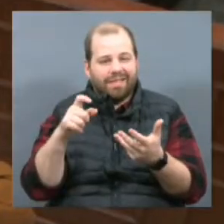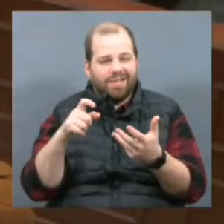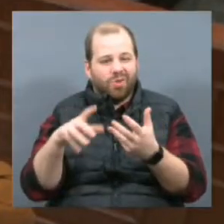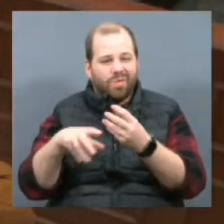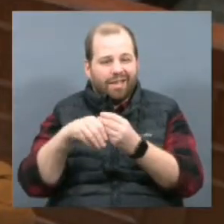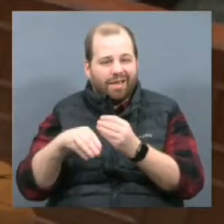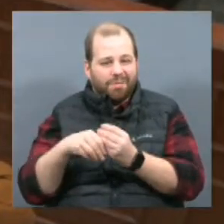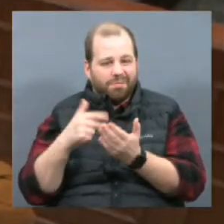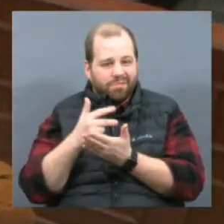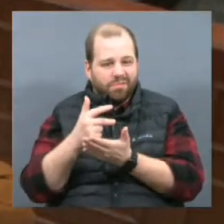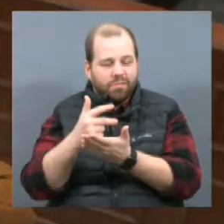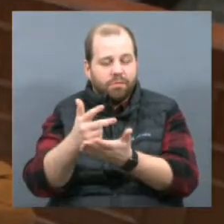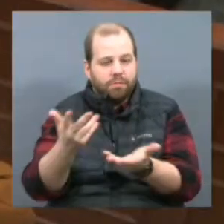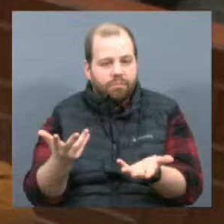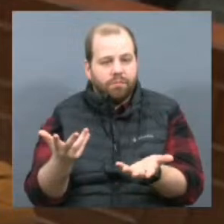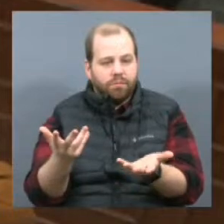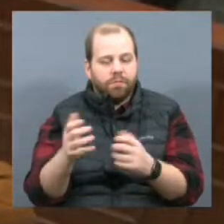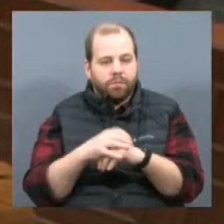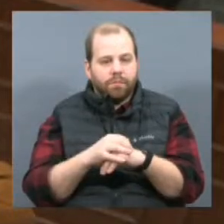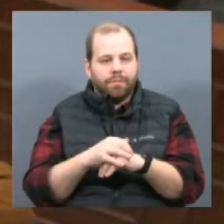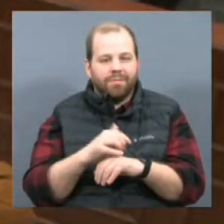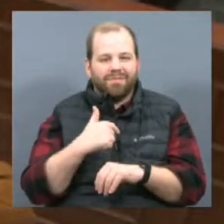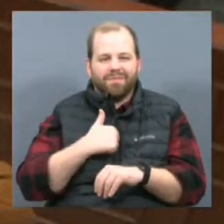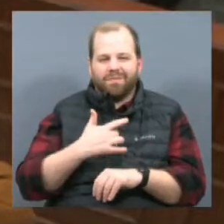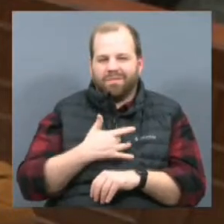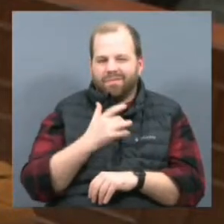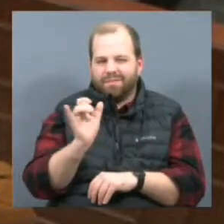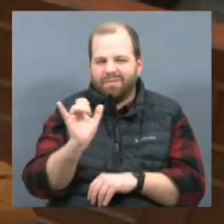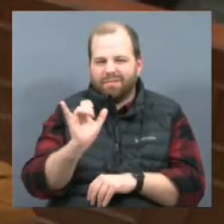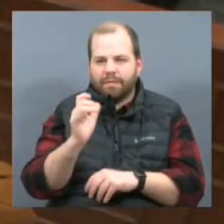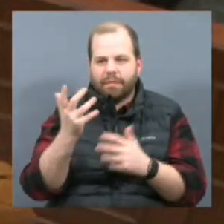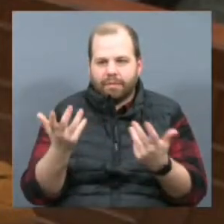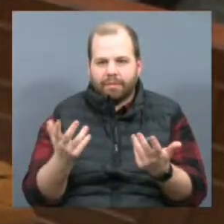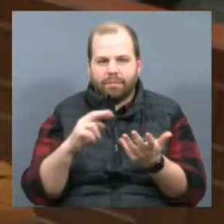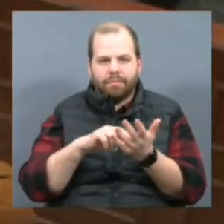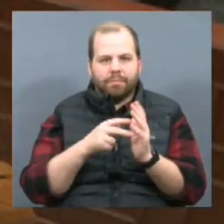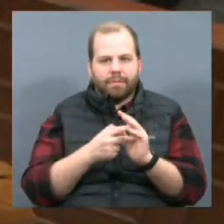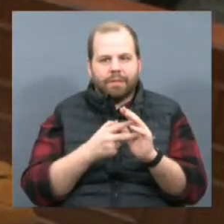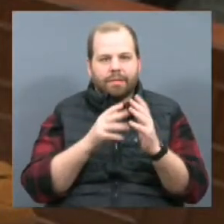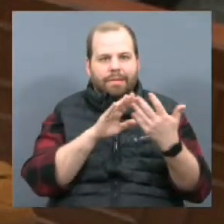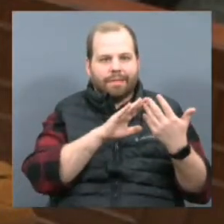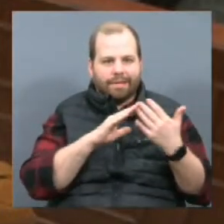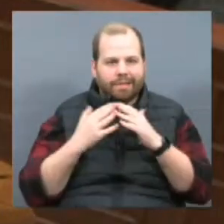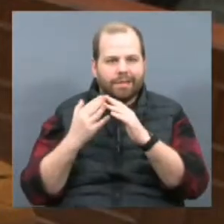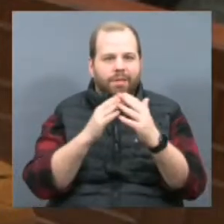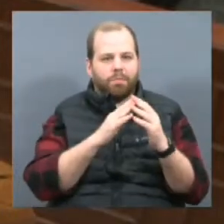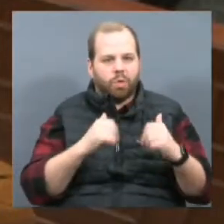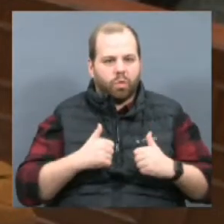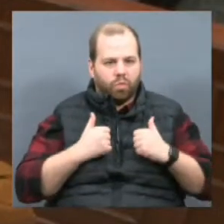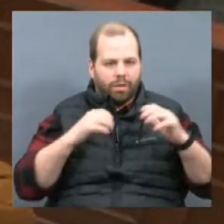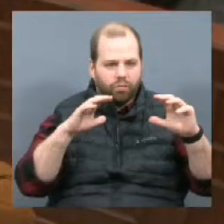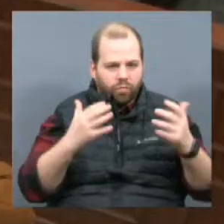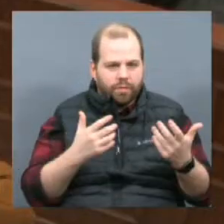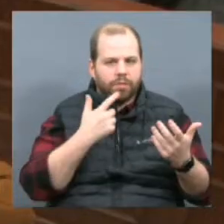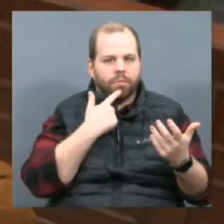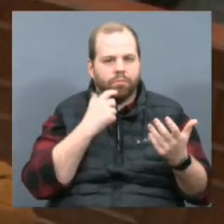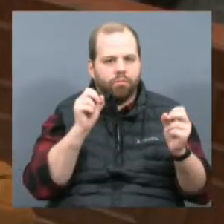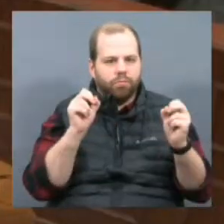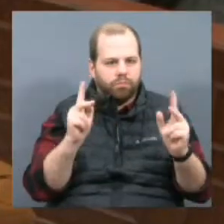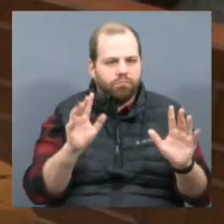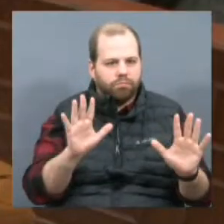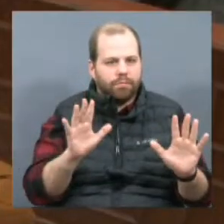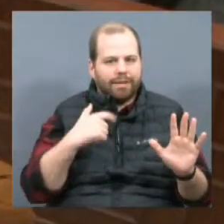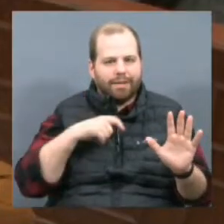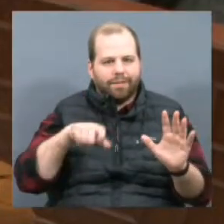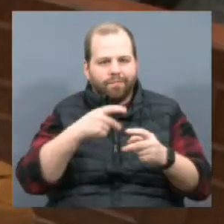add some parking, I feel like it's incumbent on the neighborhood and the residents to say, okay, we